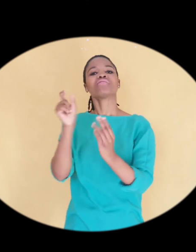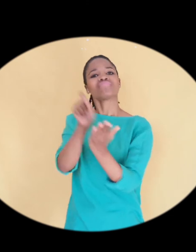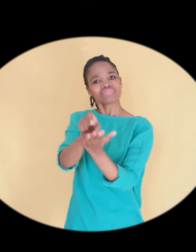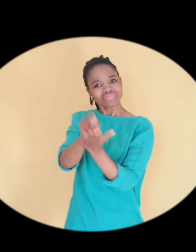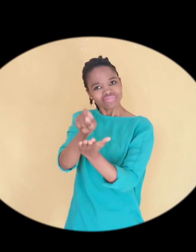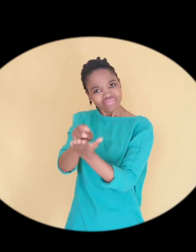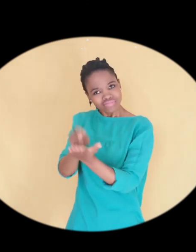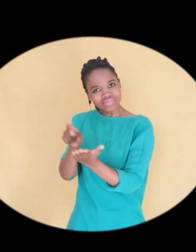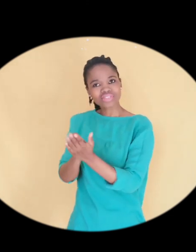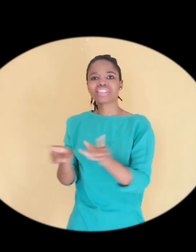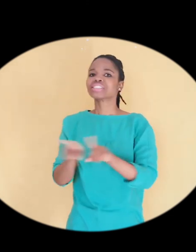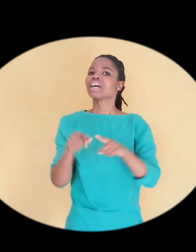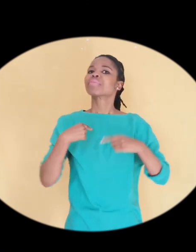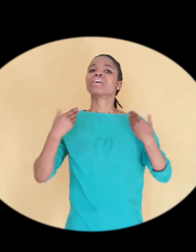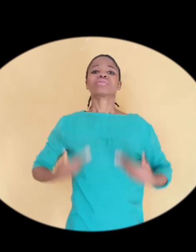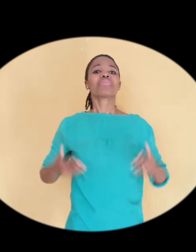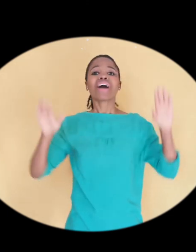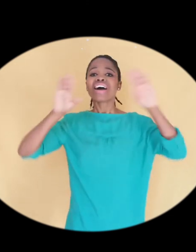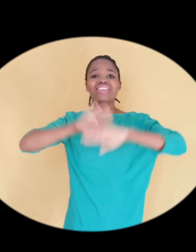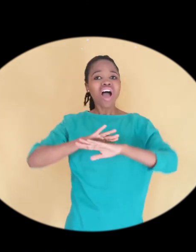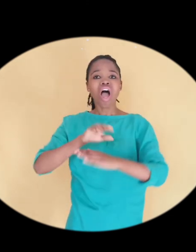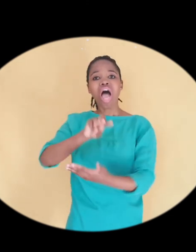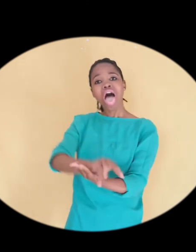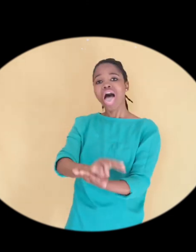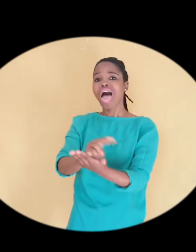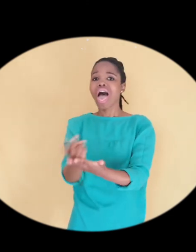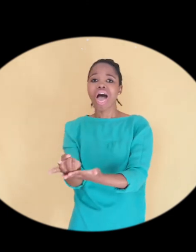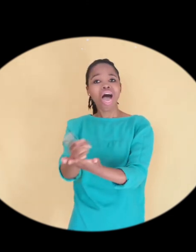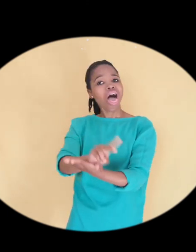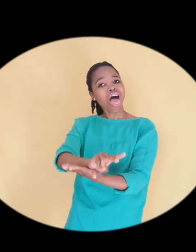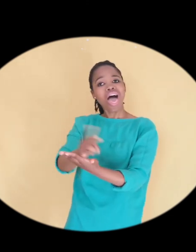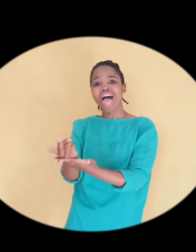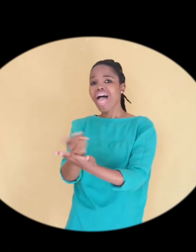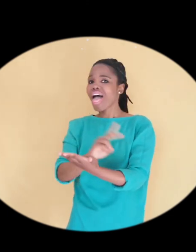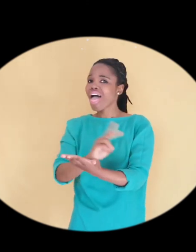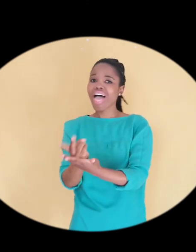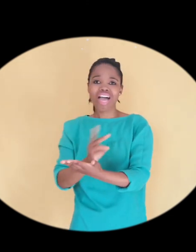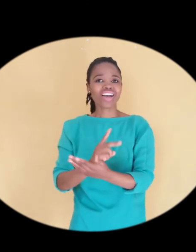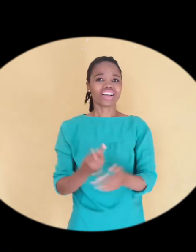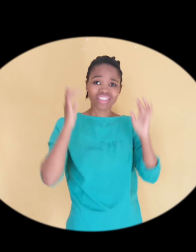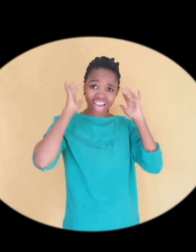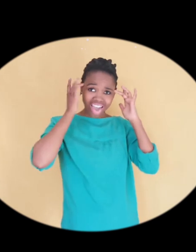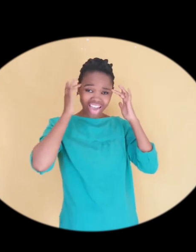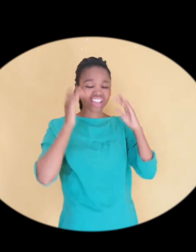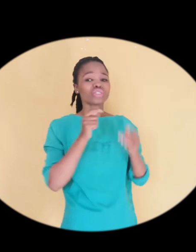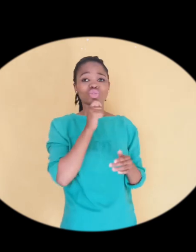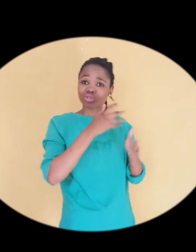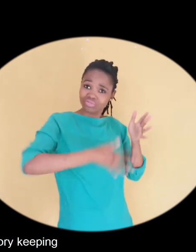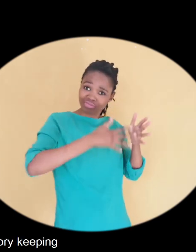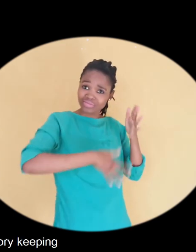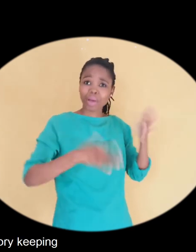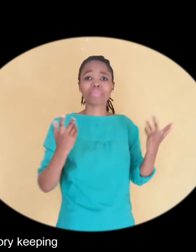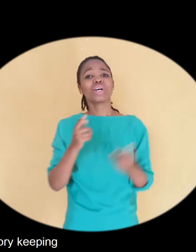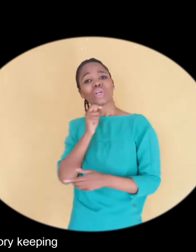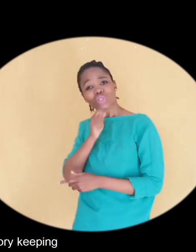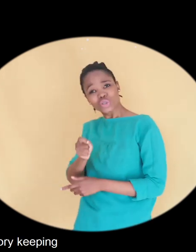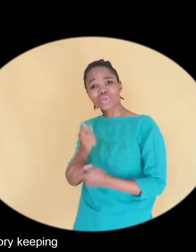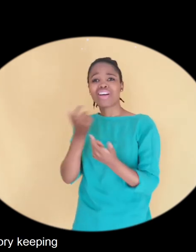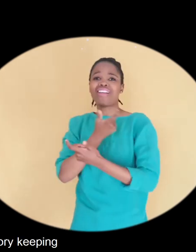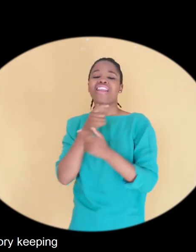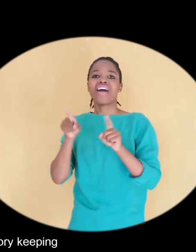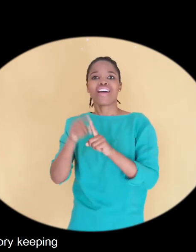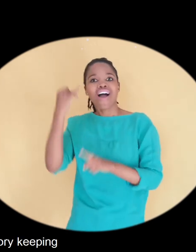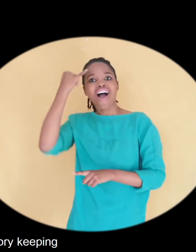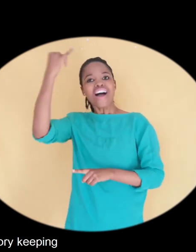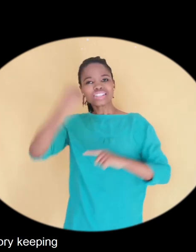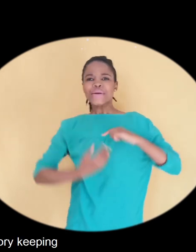write because the voices keep me up at night. Yeah, it's a joke, but it's actually true. So, like right now, I've got a